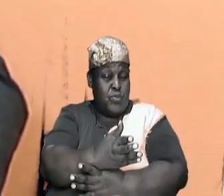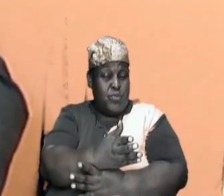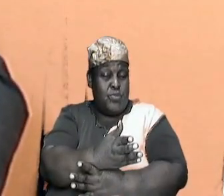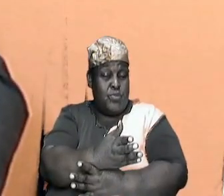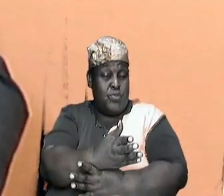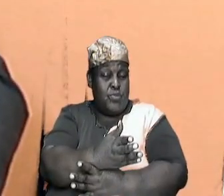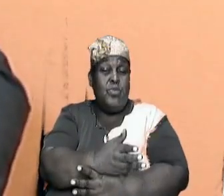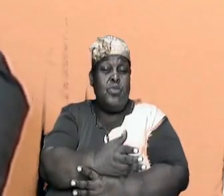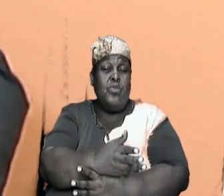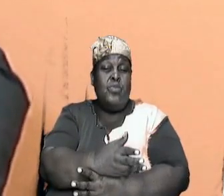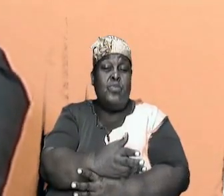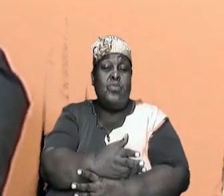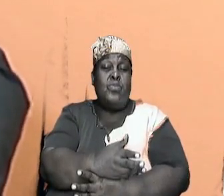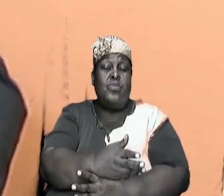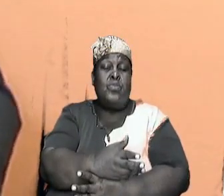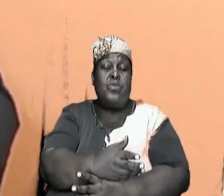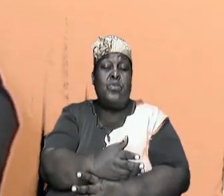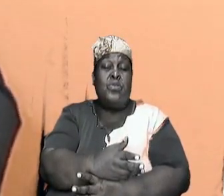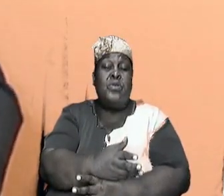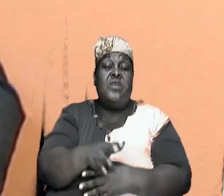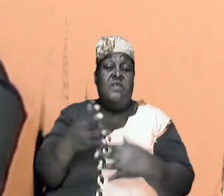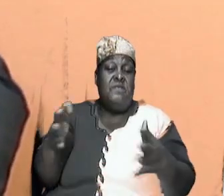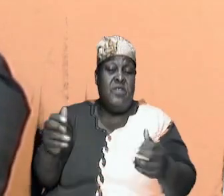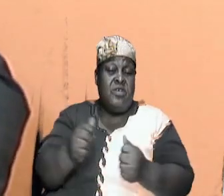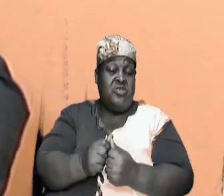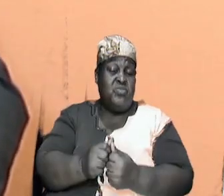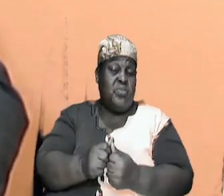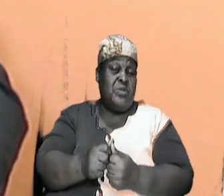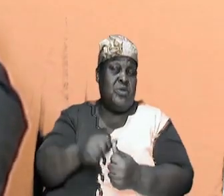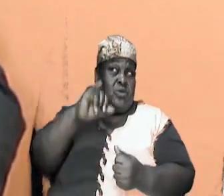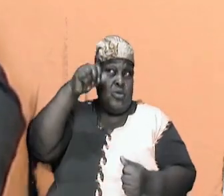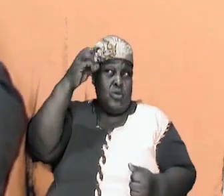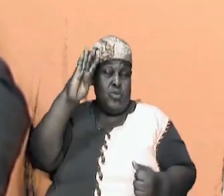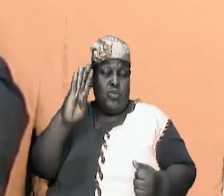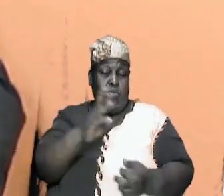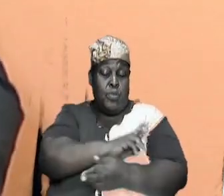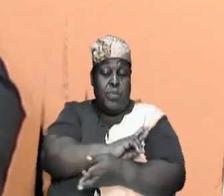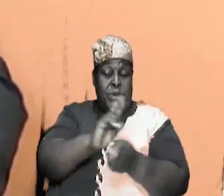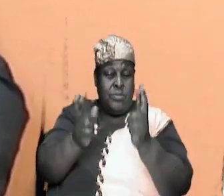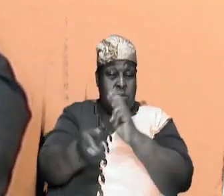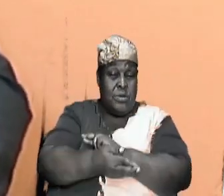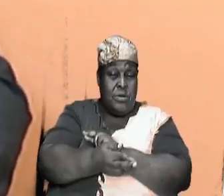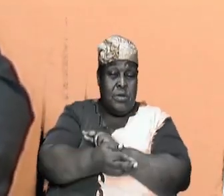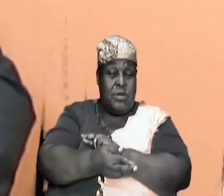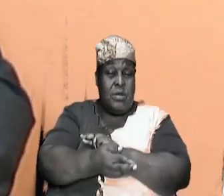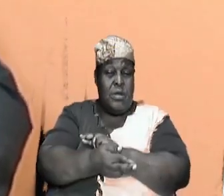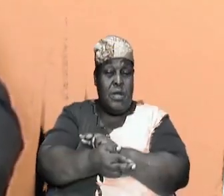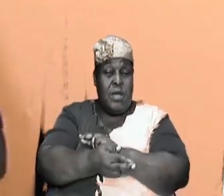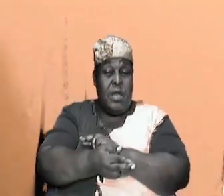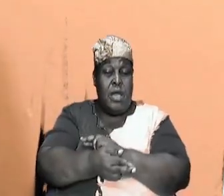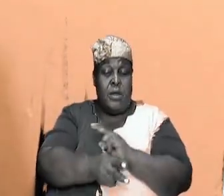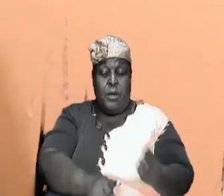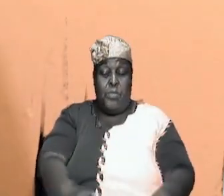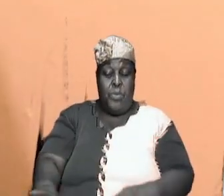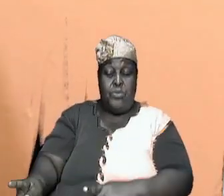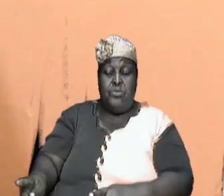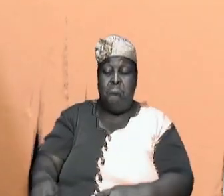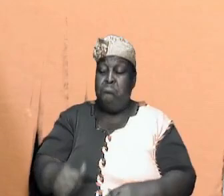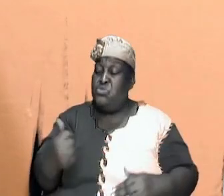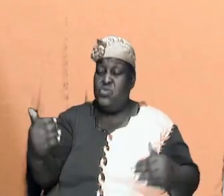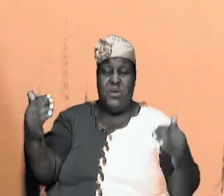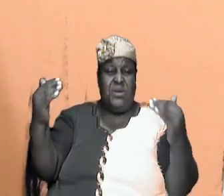you know, ended with him repenting and being basically placed at another level, I